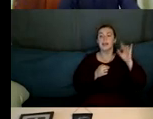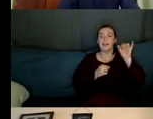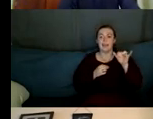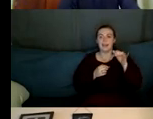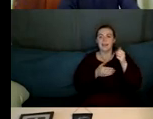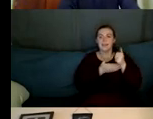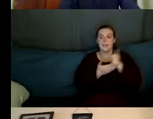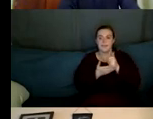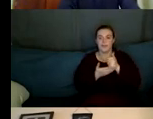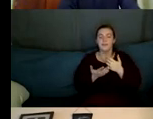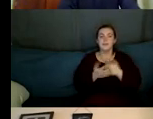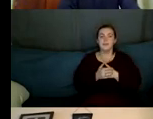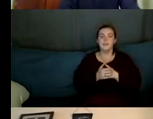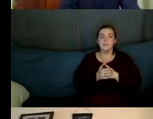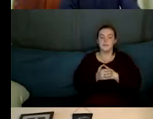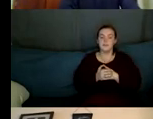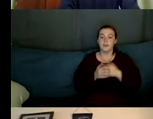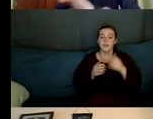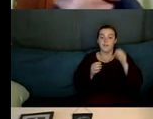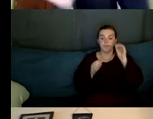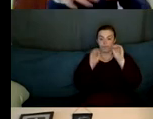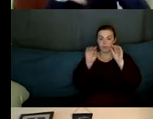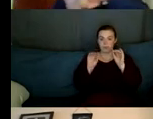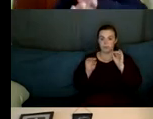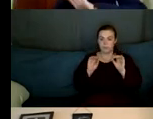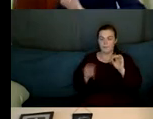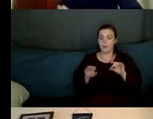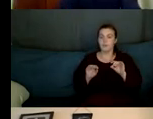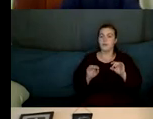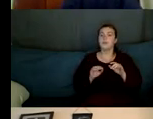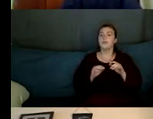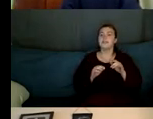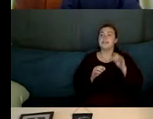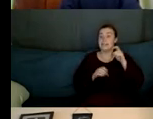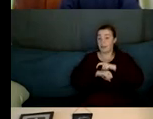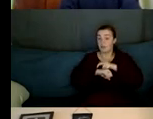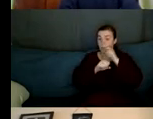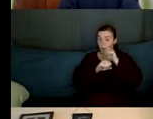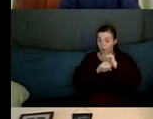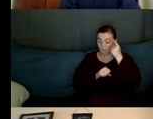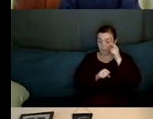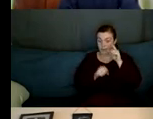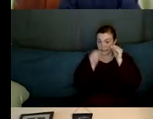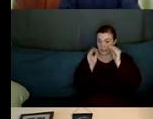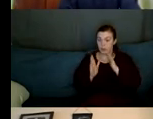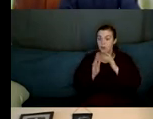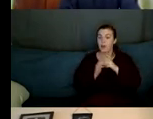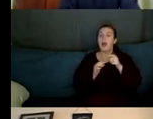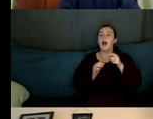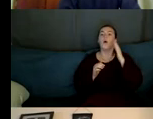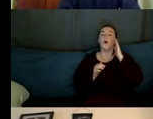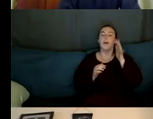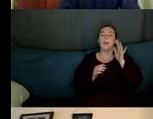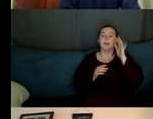So once I've put in and I've mocked in just these are times that work for the teachers, I'm going to go in and I'm going to sort it by event